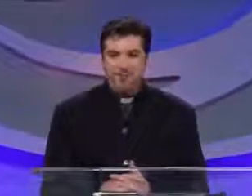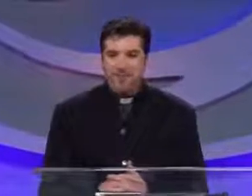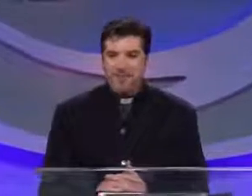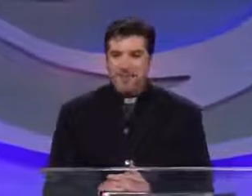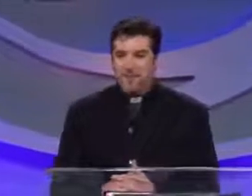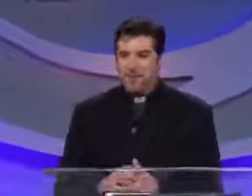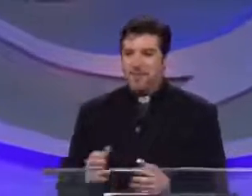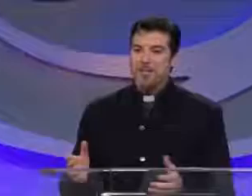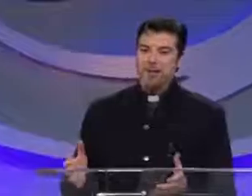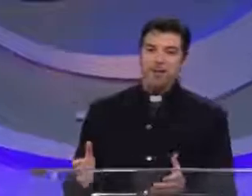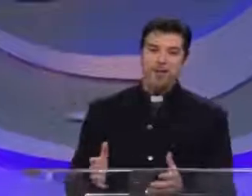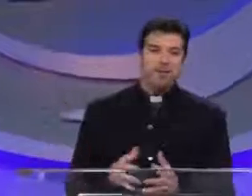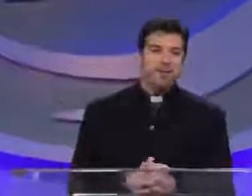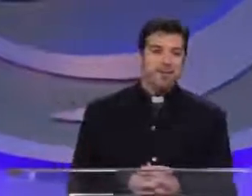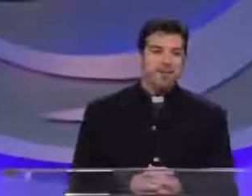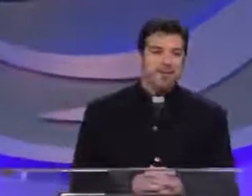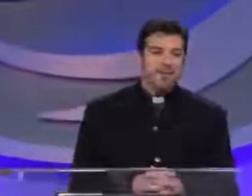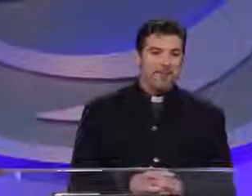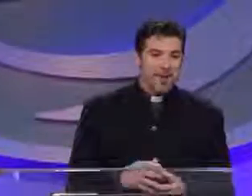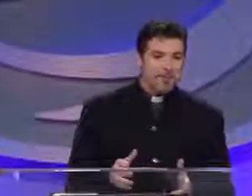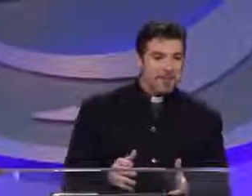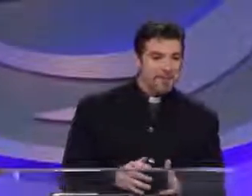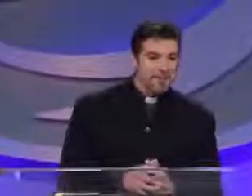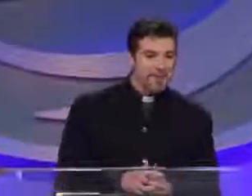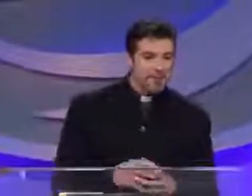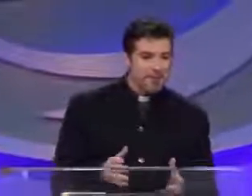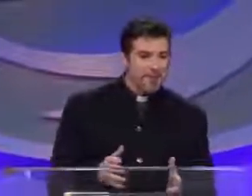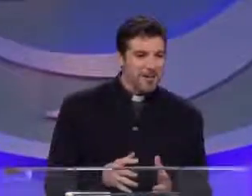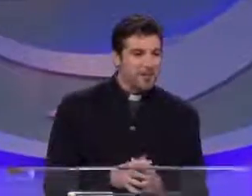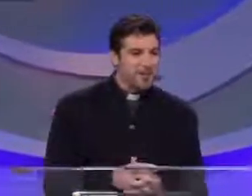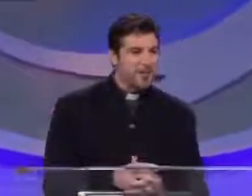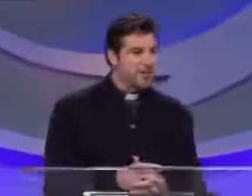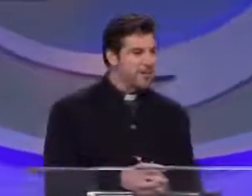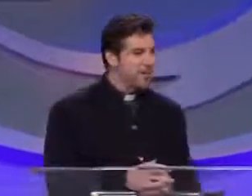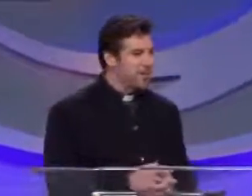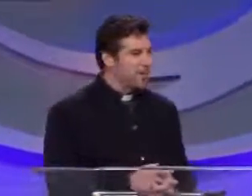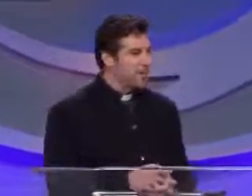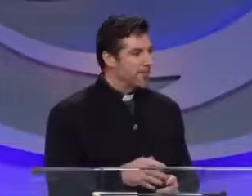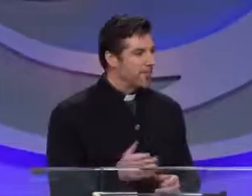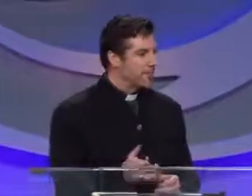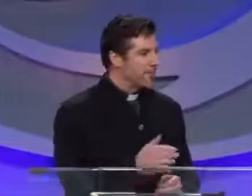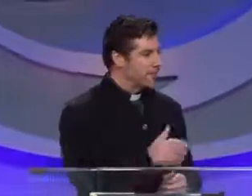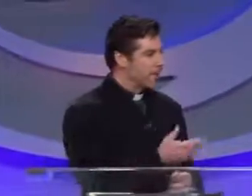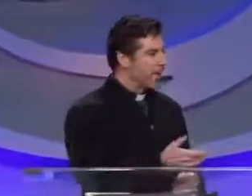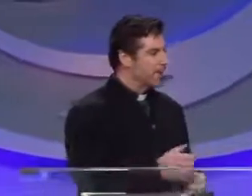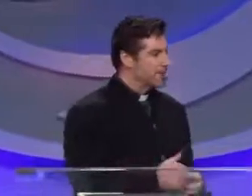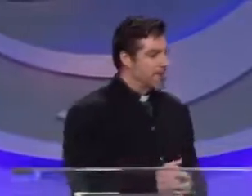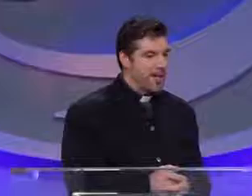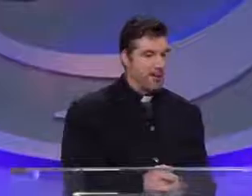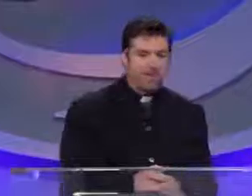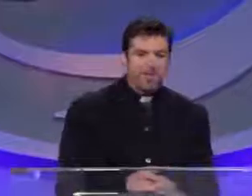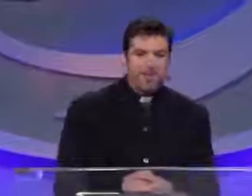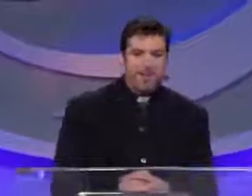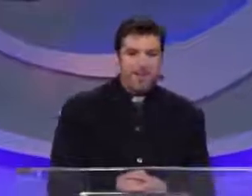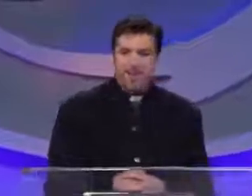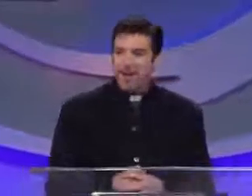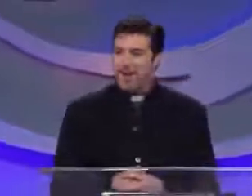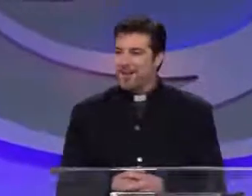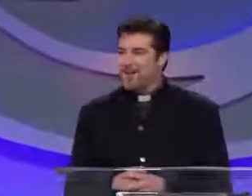my life. And within a year, I found myself in full-time ministry, working for the church where I got